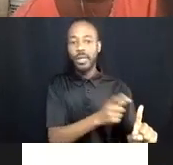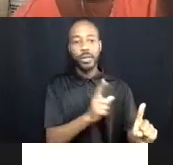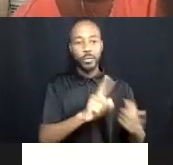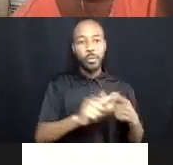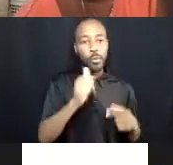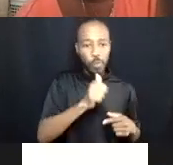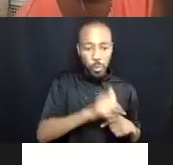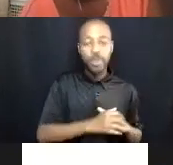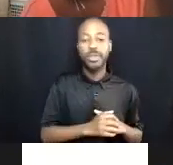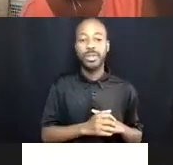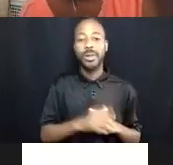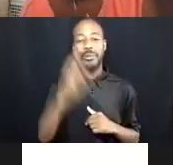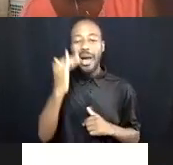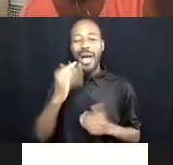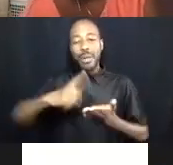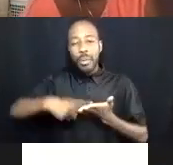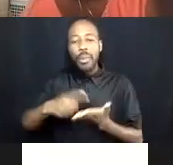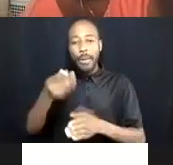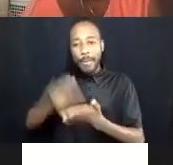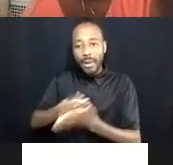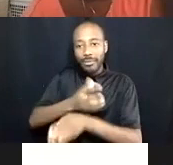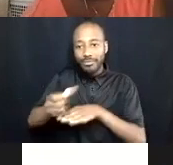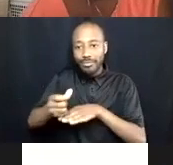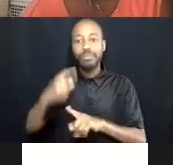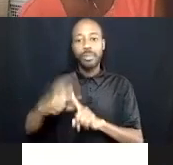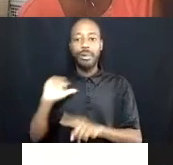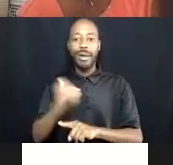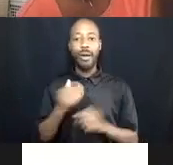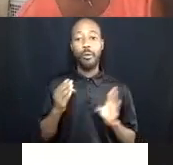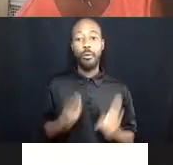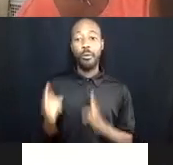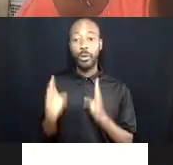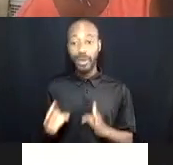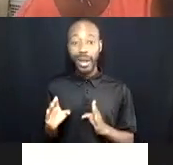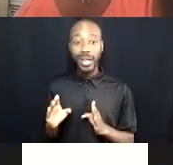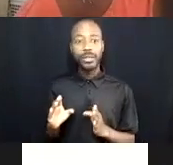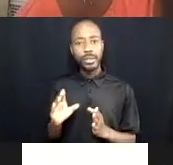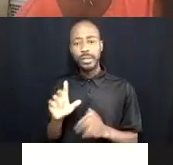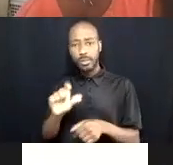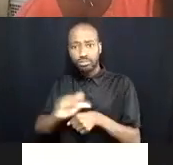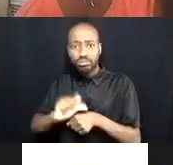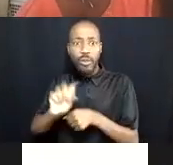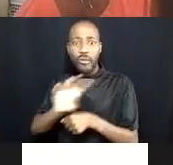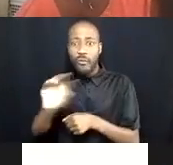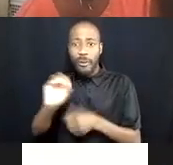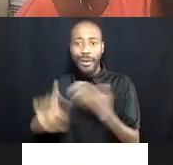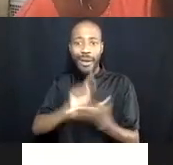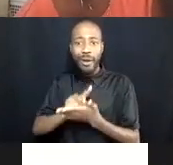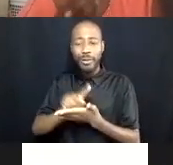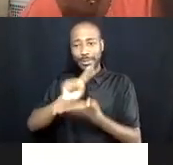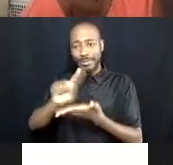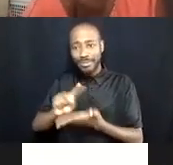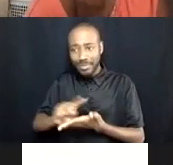And collectively, our organizers spend around 40 hours a week fundraising on behalf of Black trans women to have a place to stay.